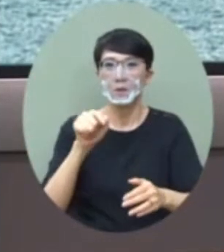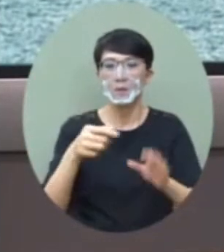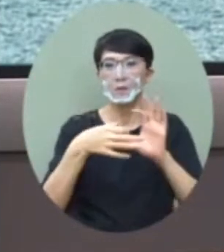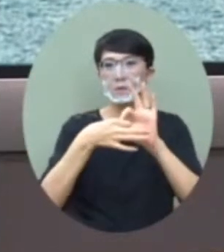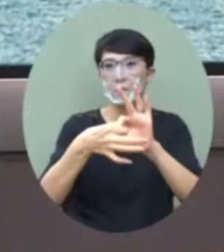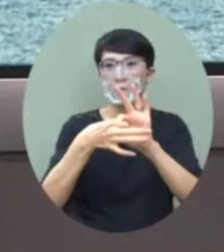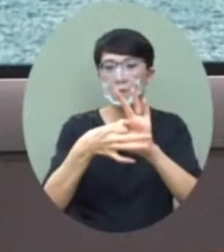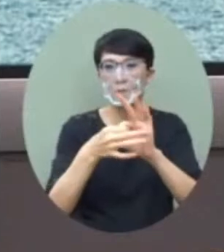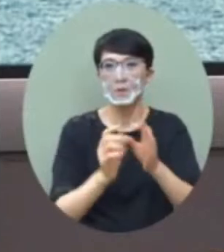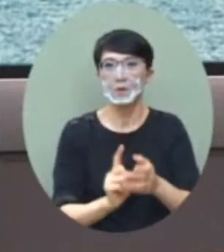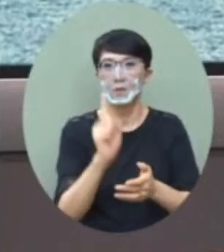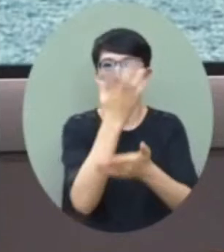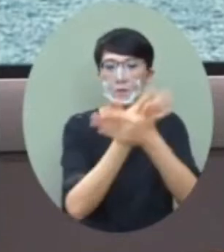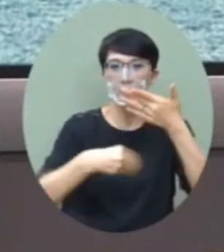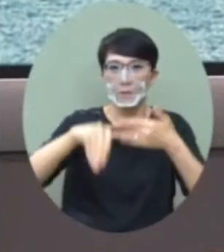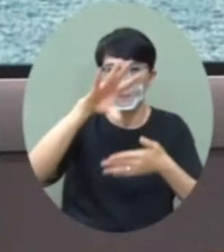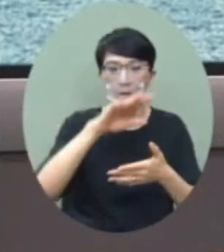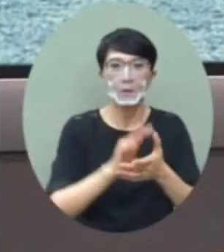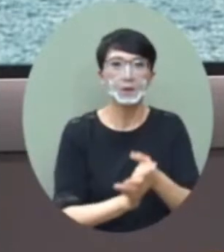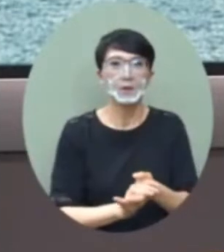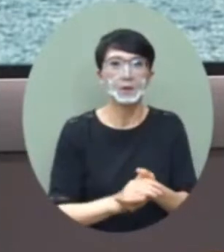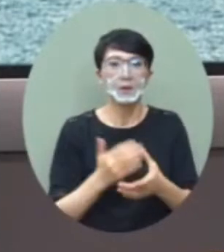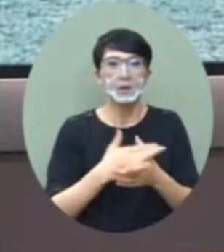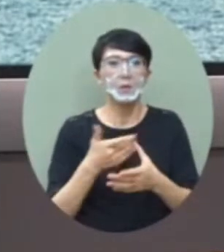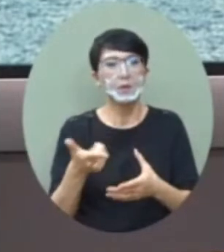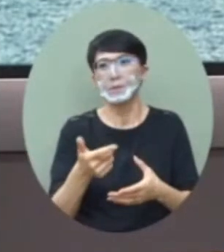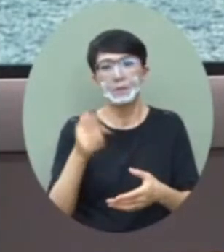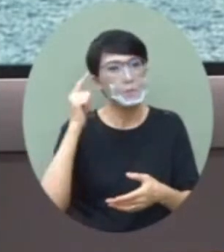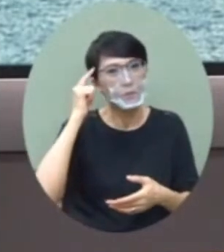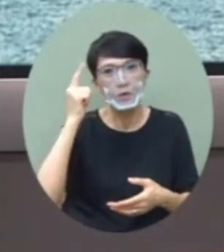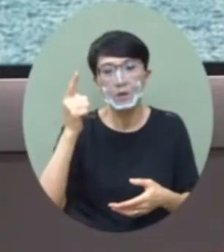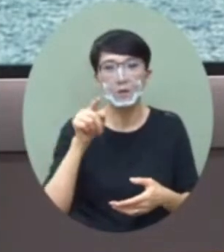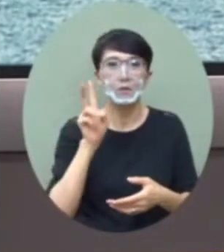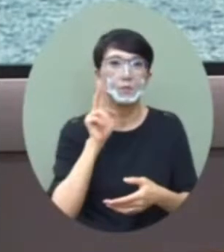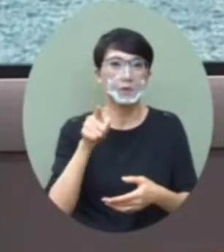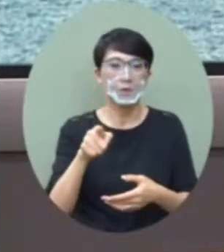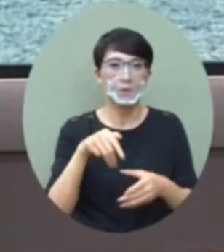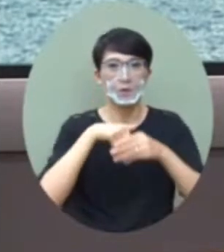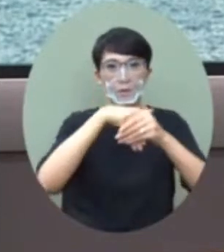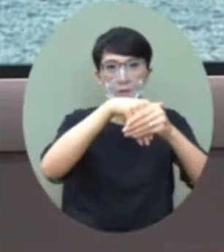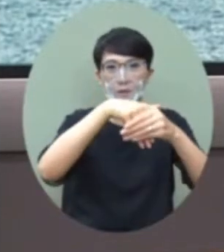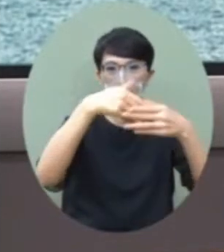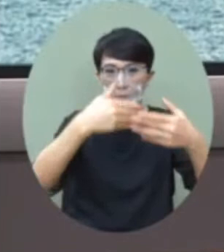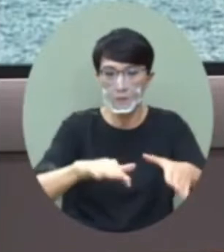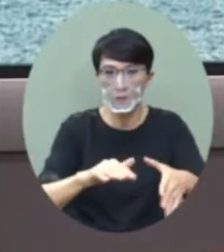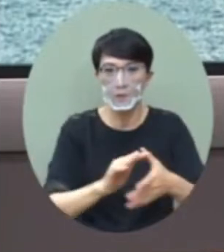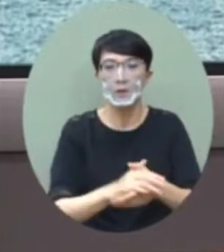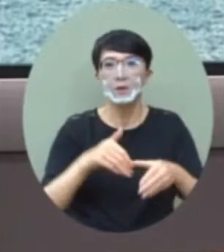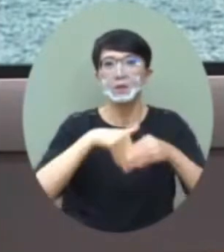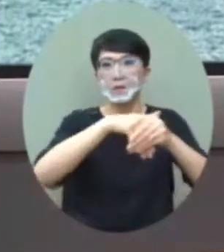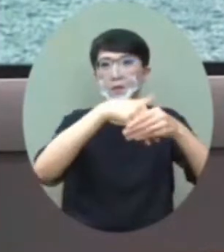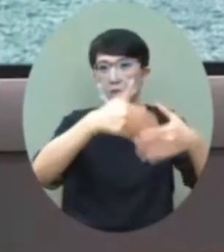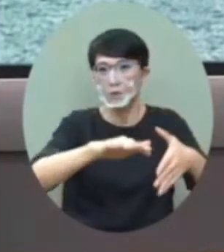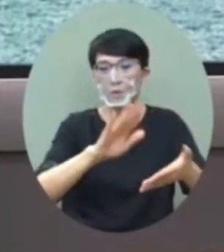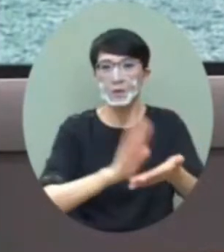time after a declaration is made. And if that's the case, we might need to deploy contractors to